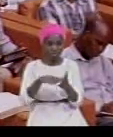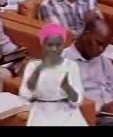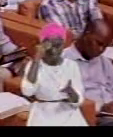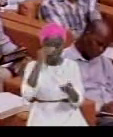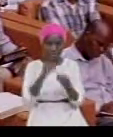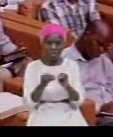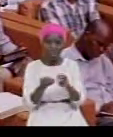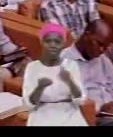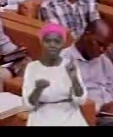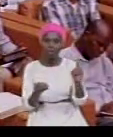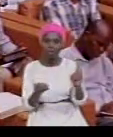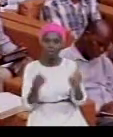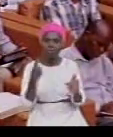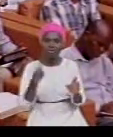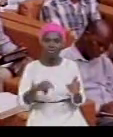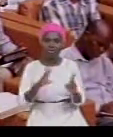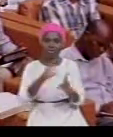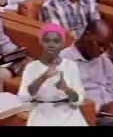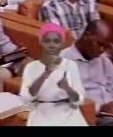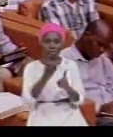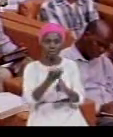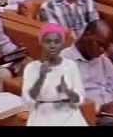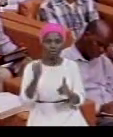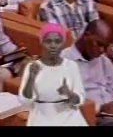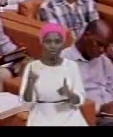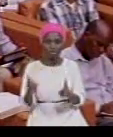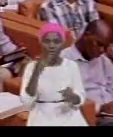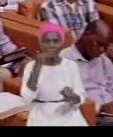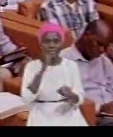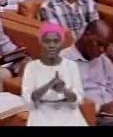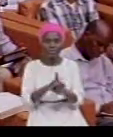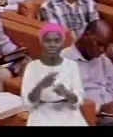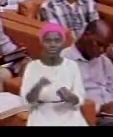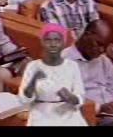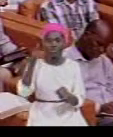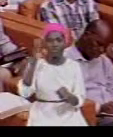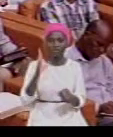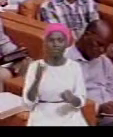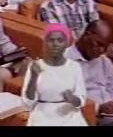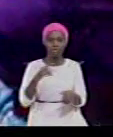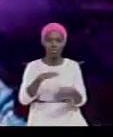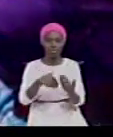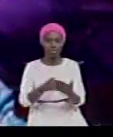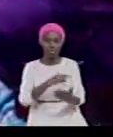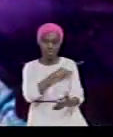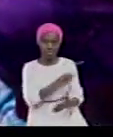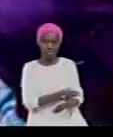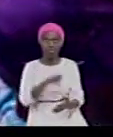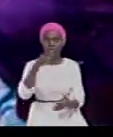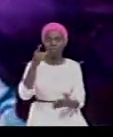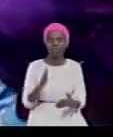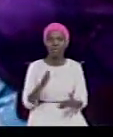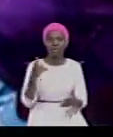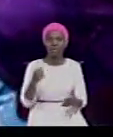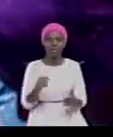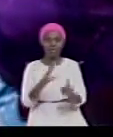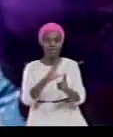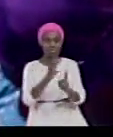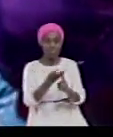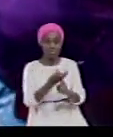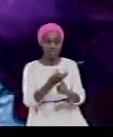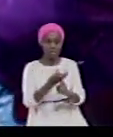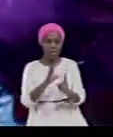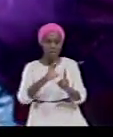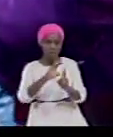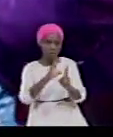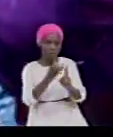the conditional promise of God the Almighty. The conditional promise of God